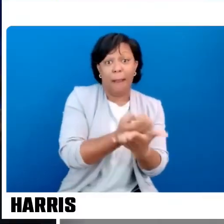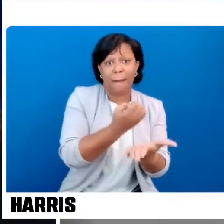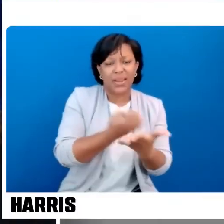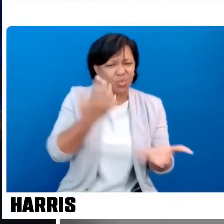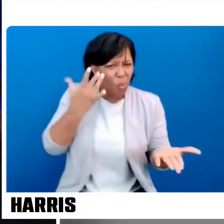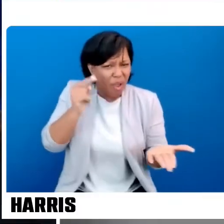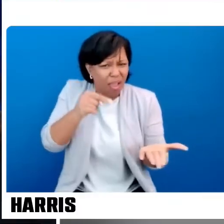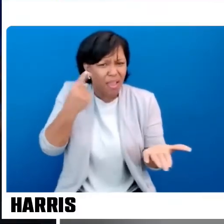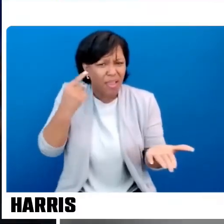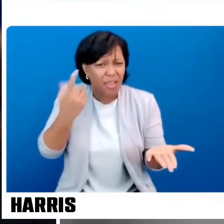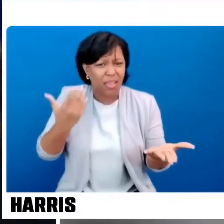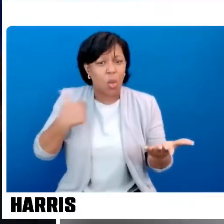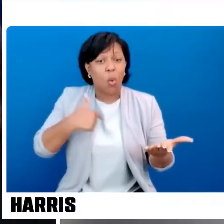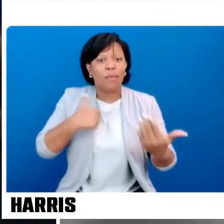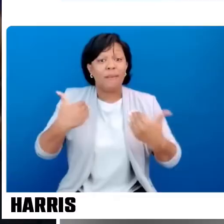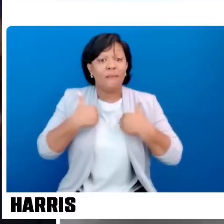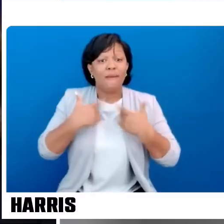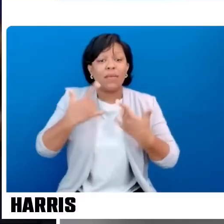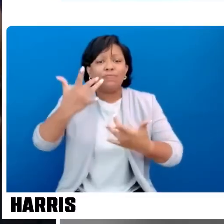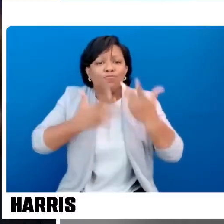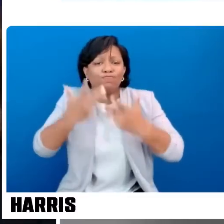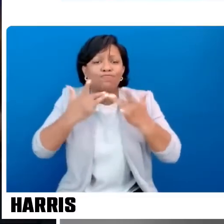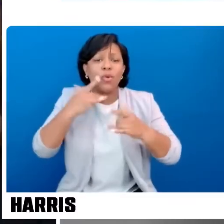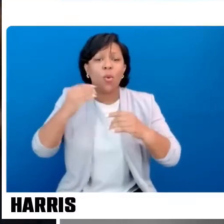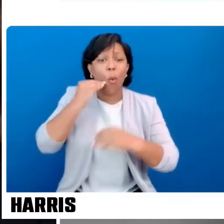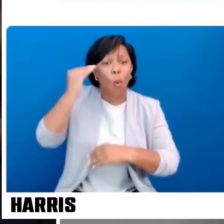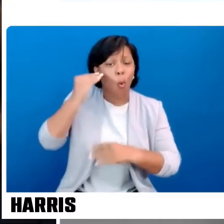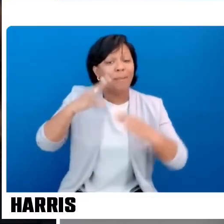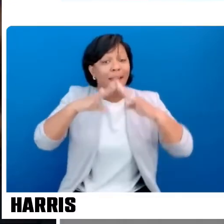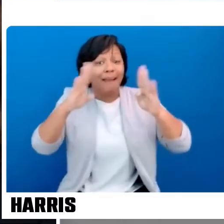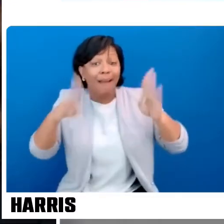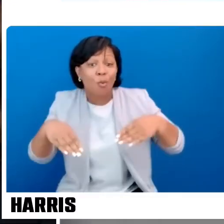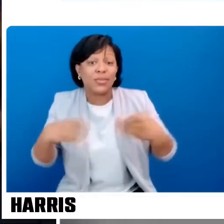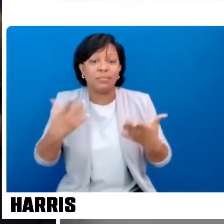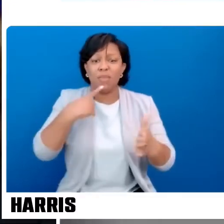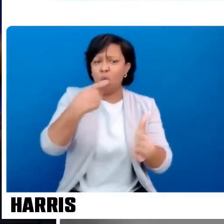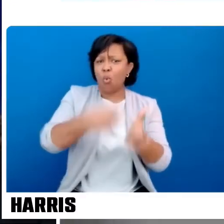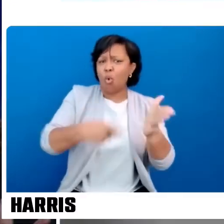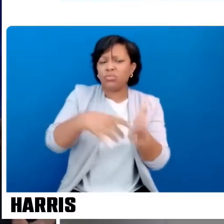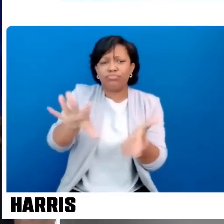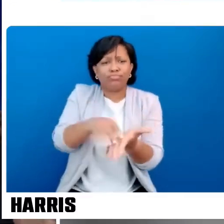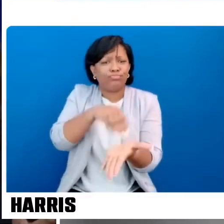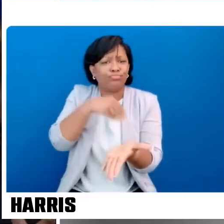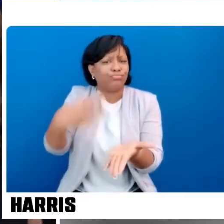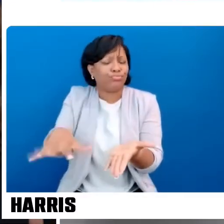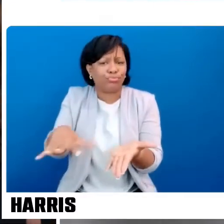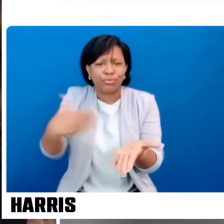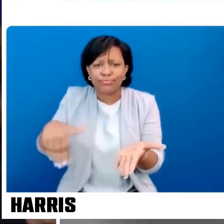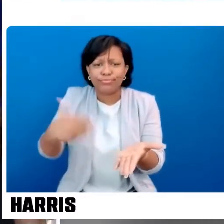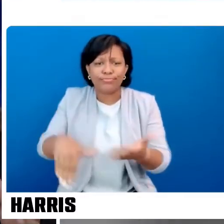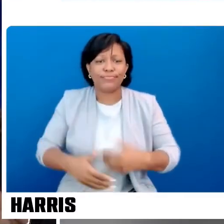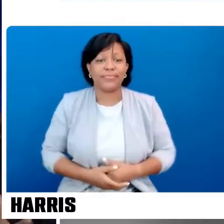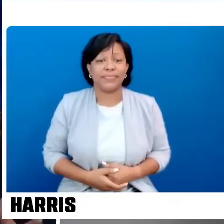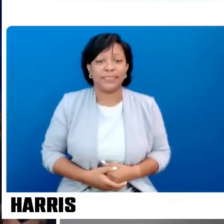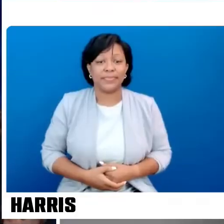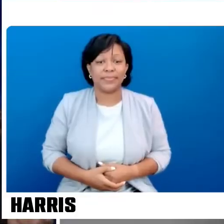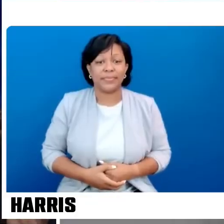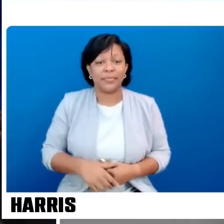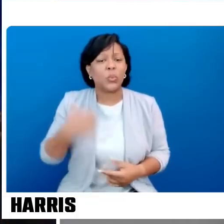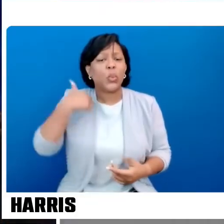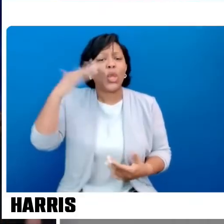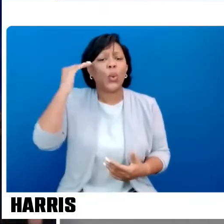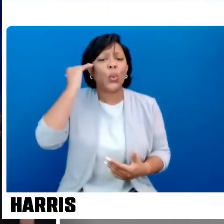of homes and housing, and the cost of housing is too expensive for far too many people. We know that young families need